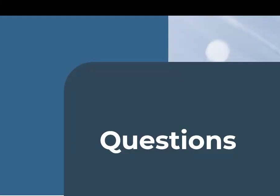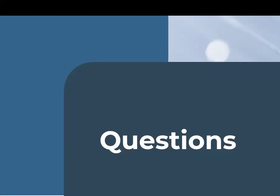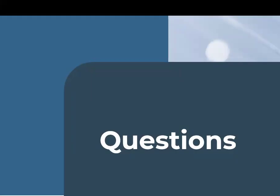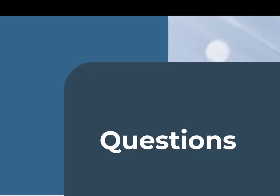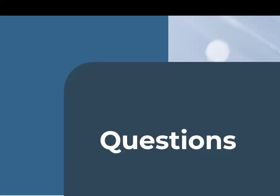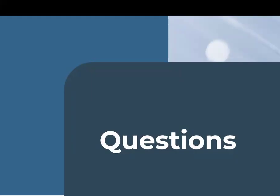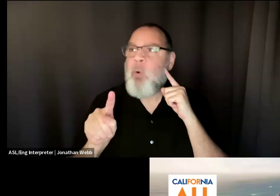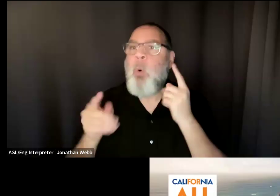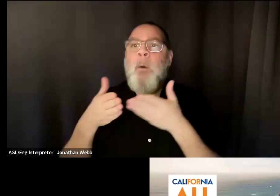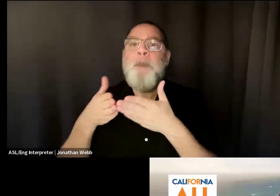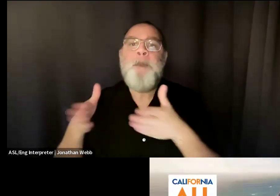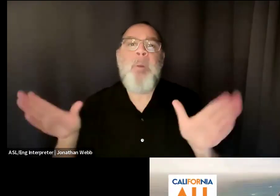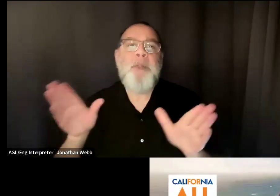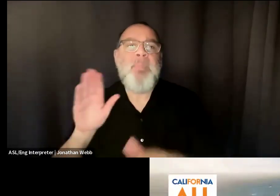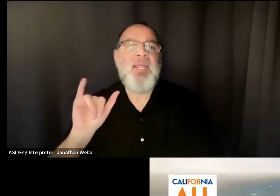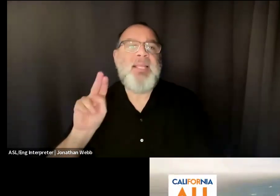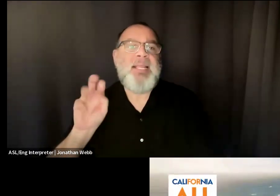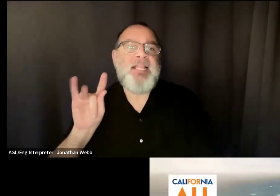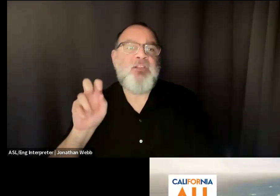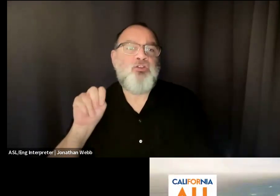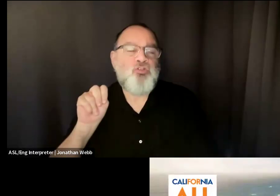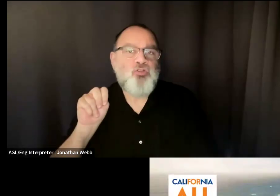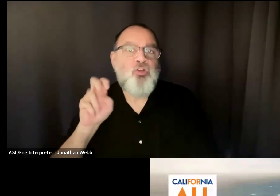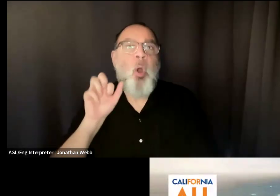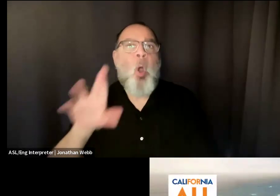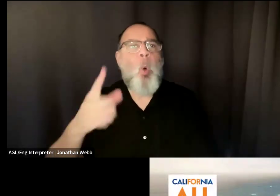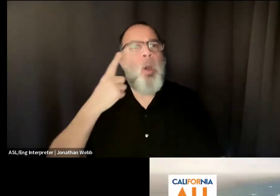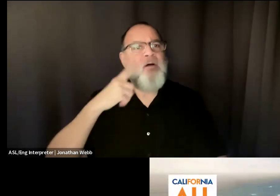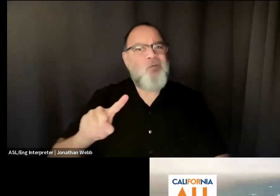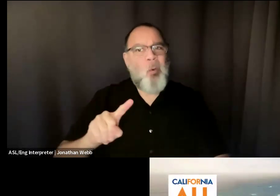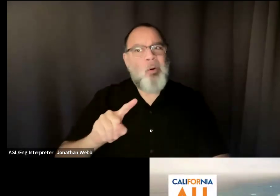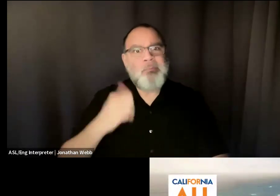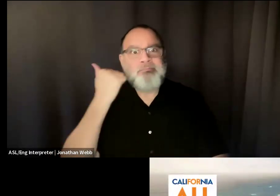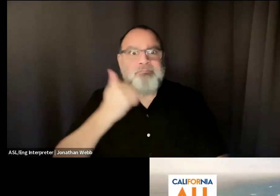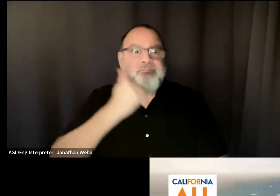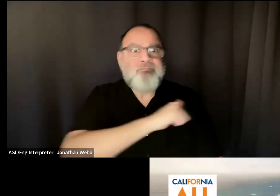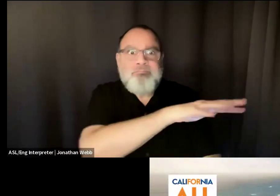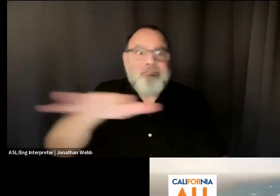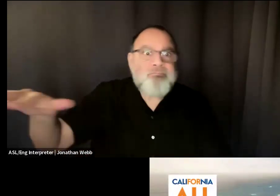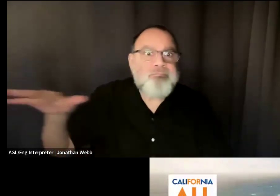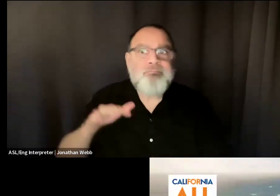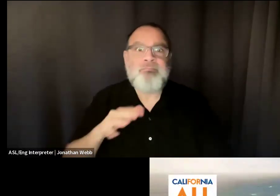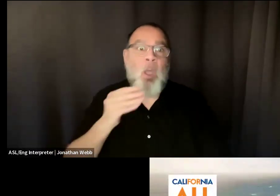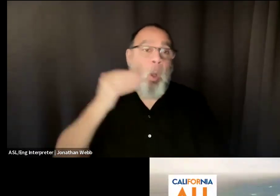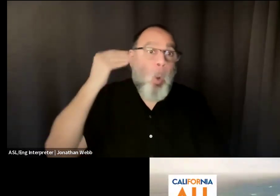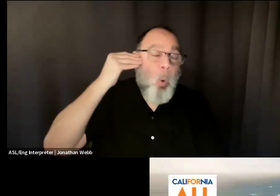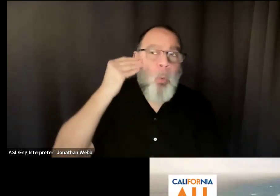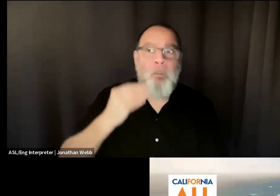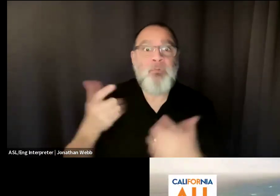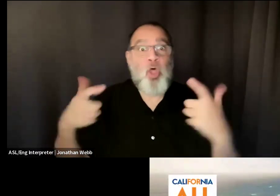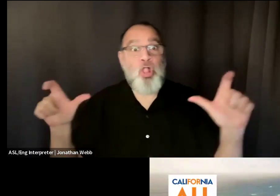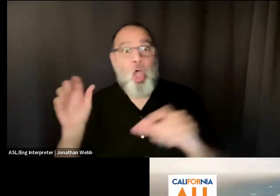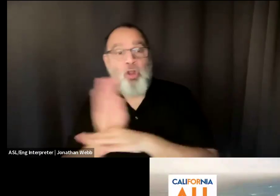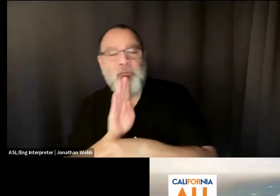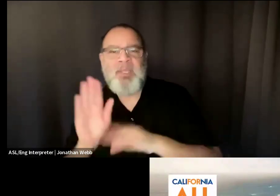institution, or will it be for the whole community at large, like business, small business, homes, and all